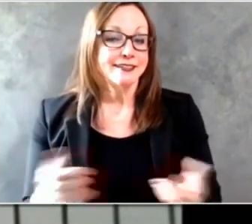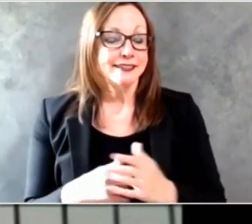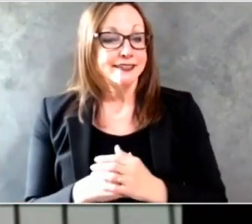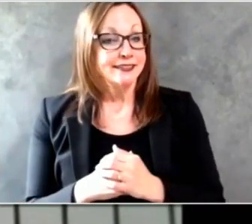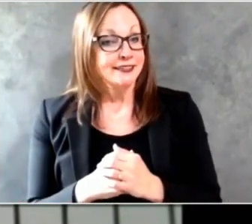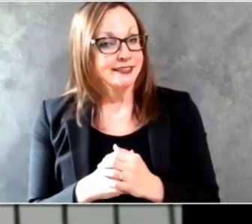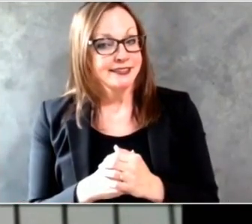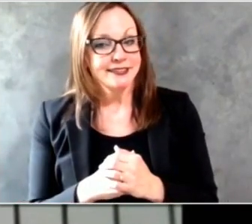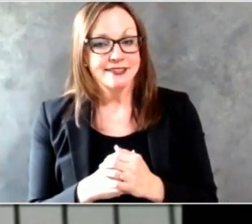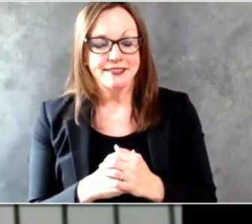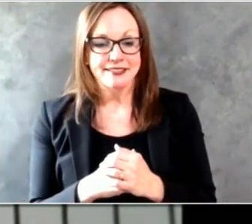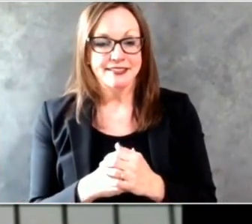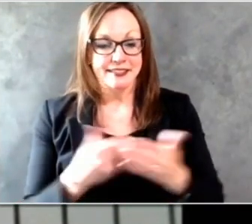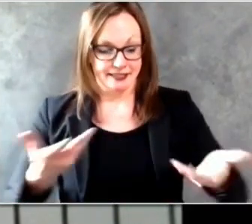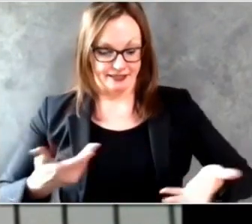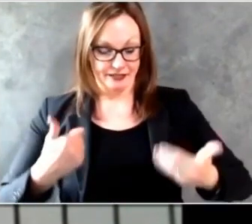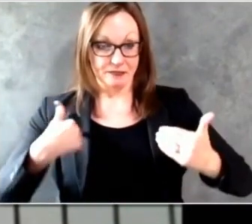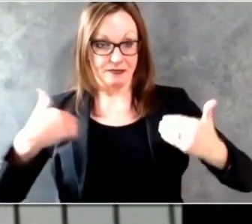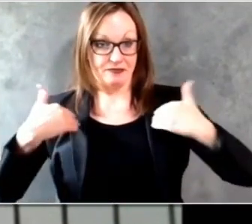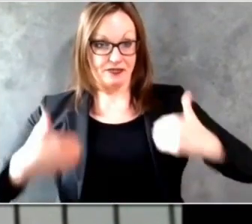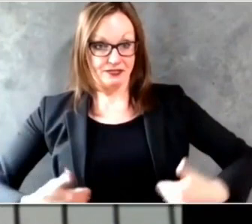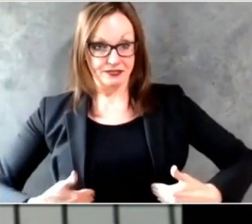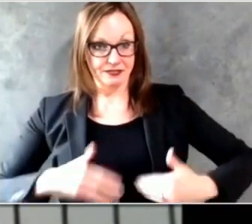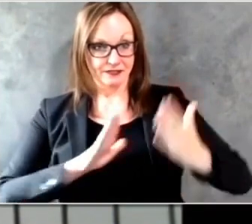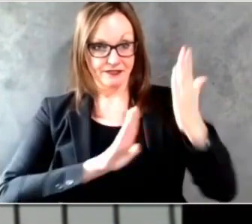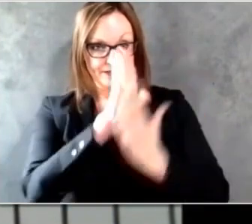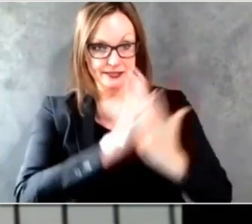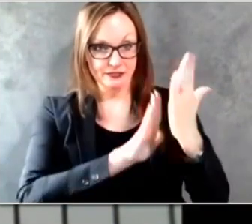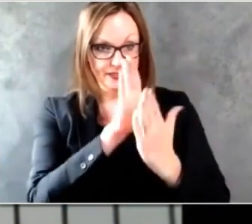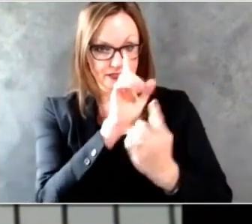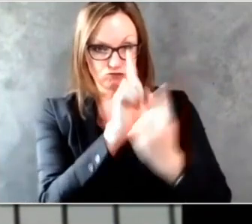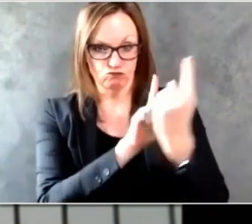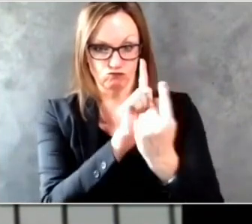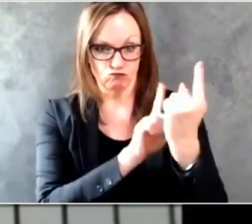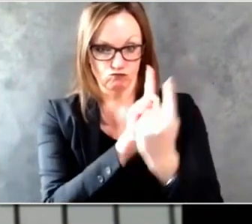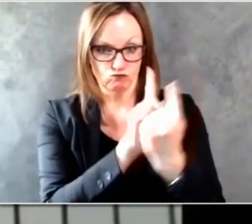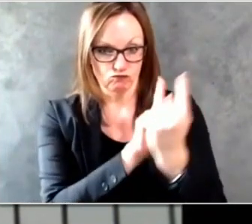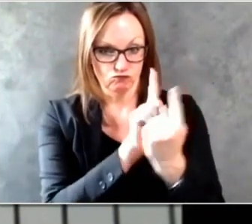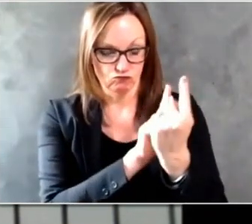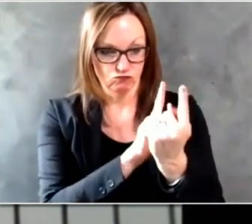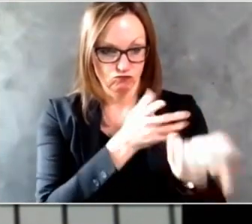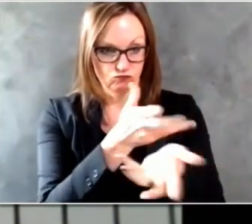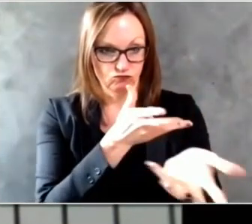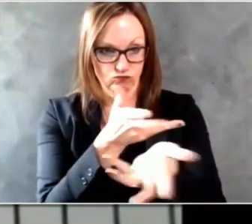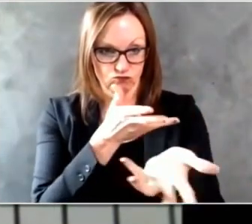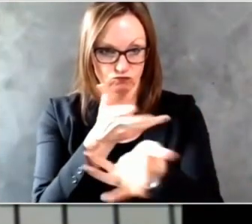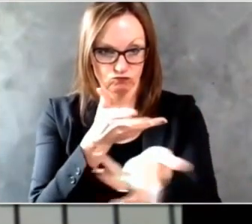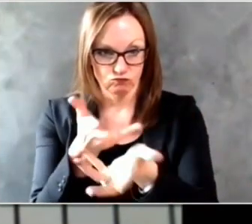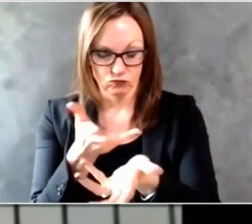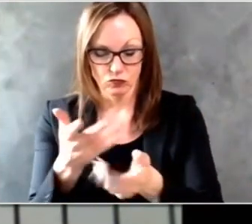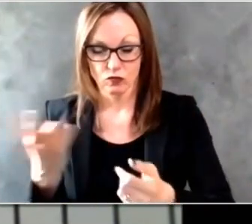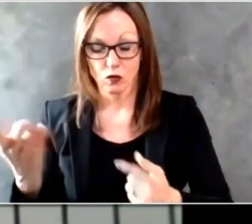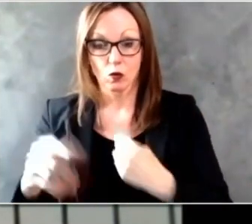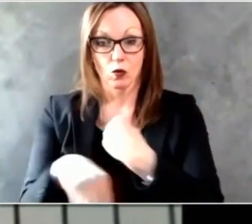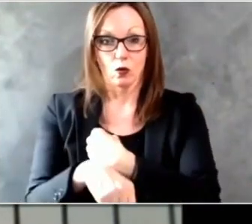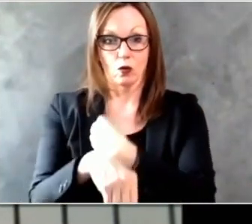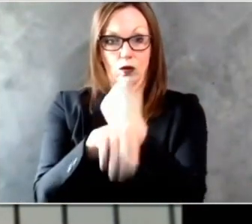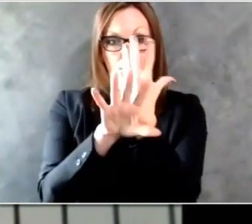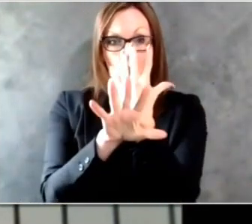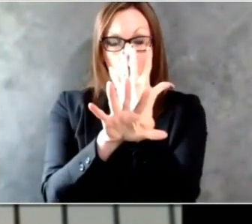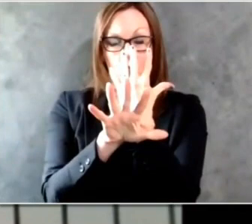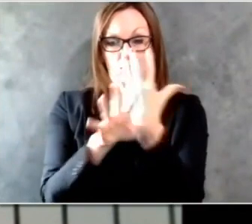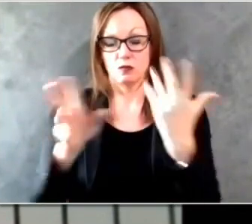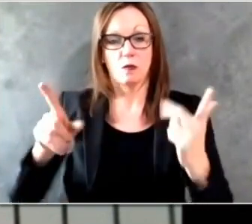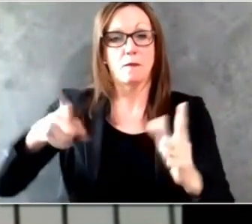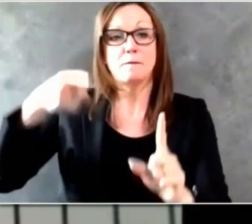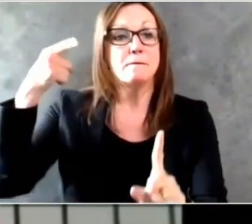everybody has what they need in order to make the best decision for their community. So I would say, you know, put the trust into